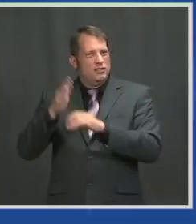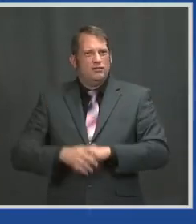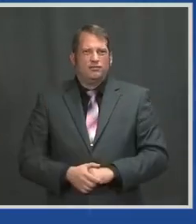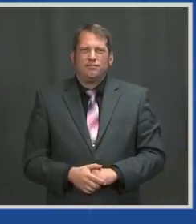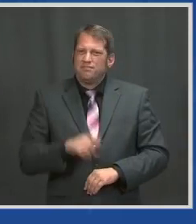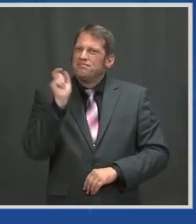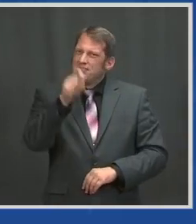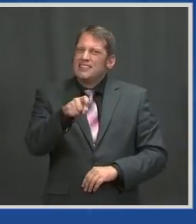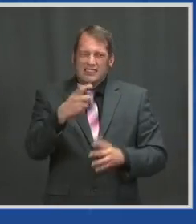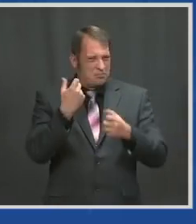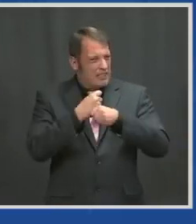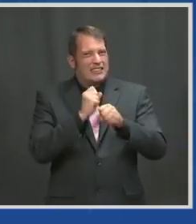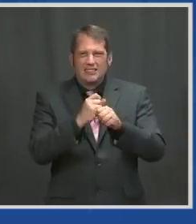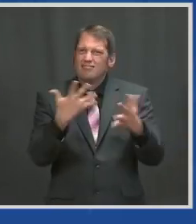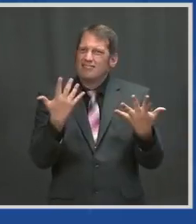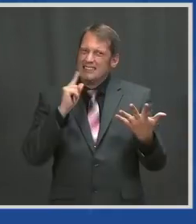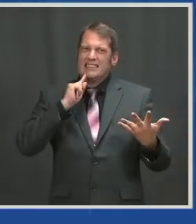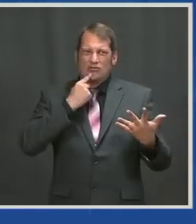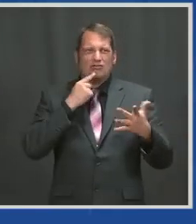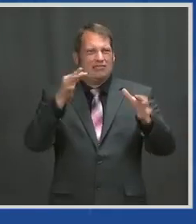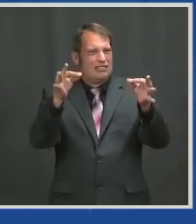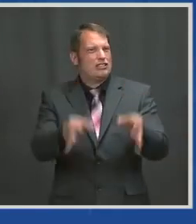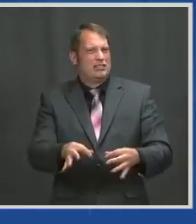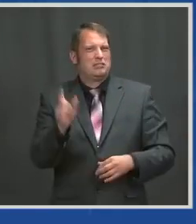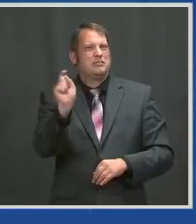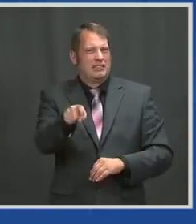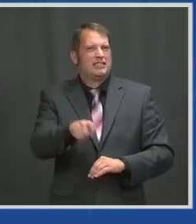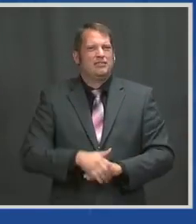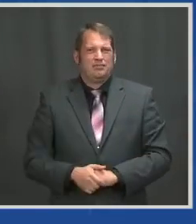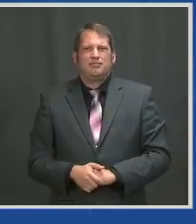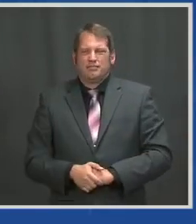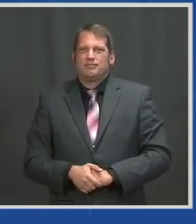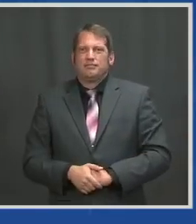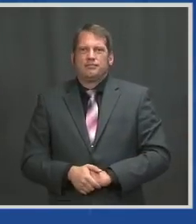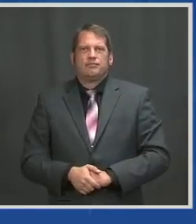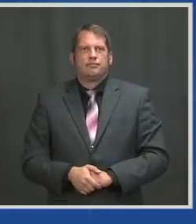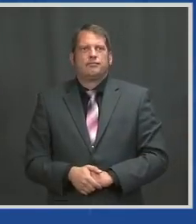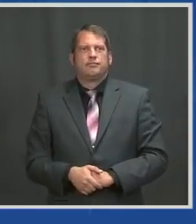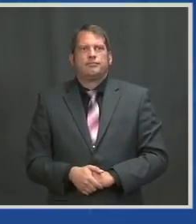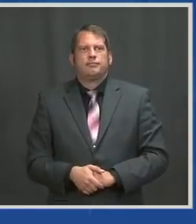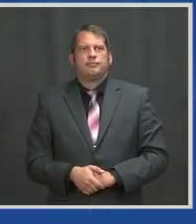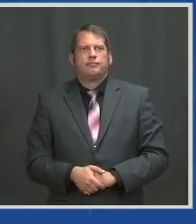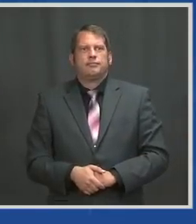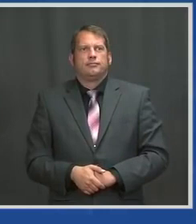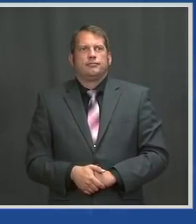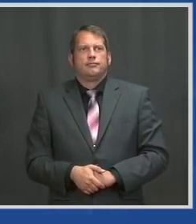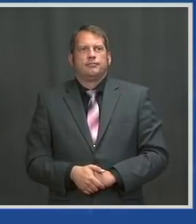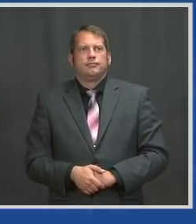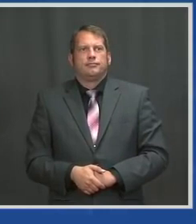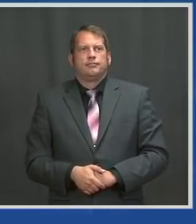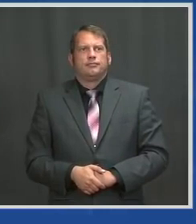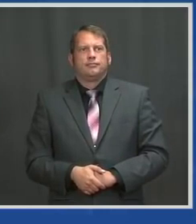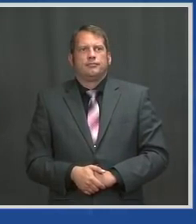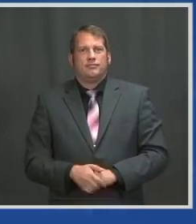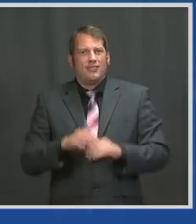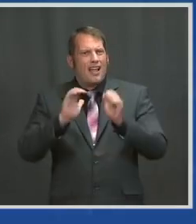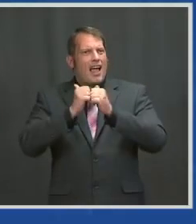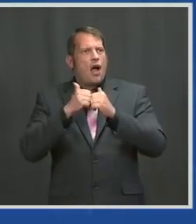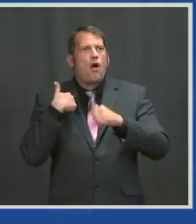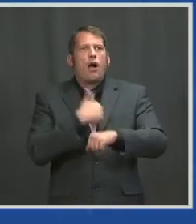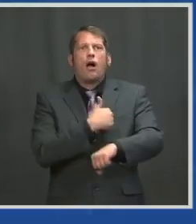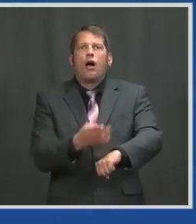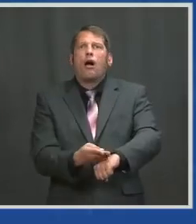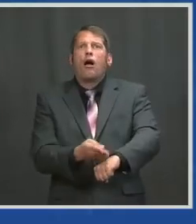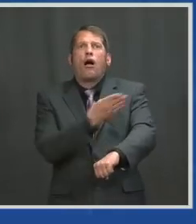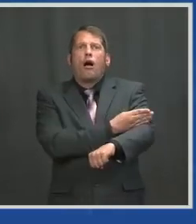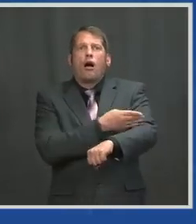choices. And think about it. How much better off is the country if we have tens of thousands of graduating seniors